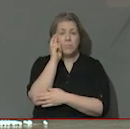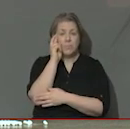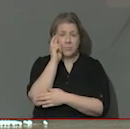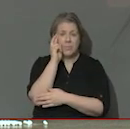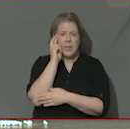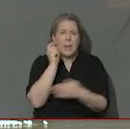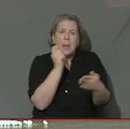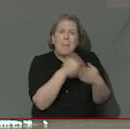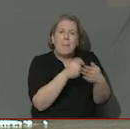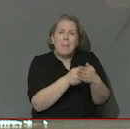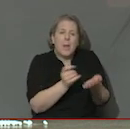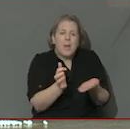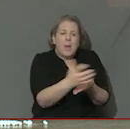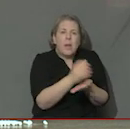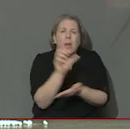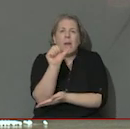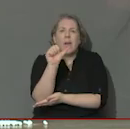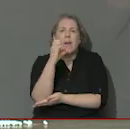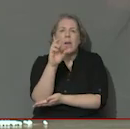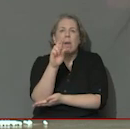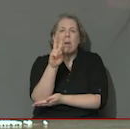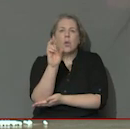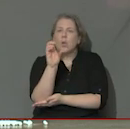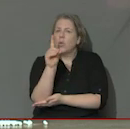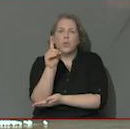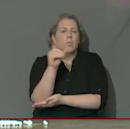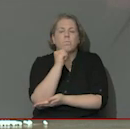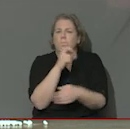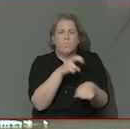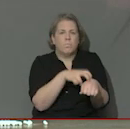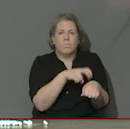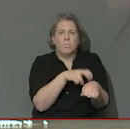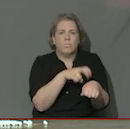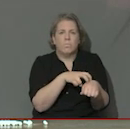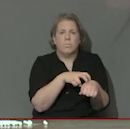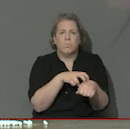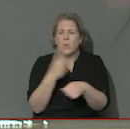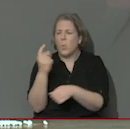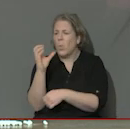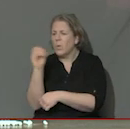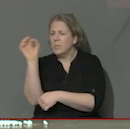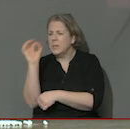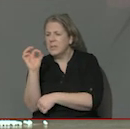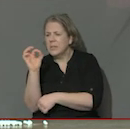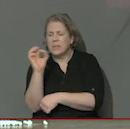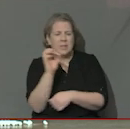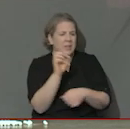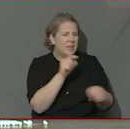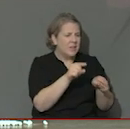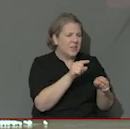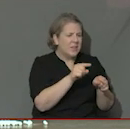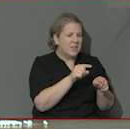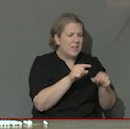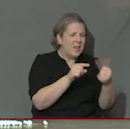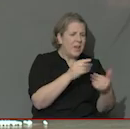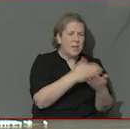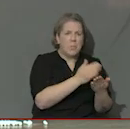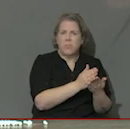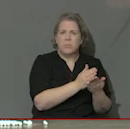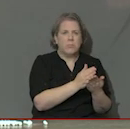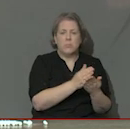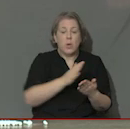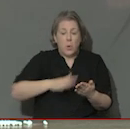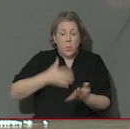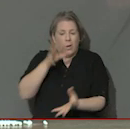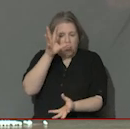question. Am I right? So we don't have to worry about what's the 100% and what's the accrued part. We just want the 100% for